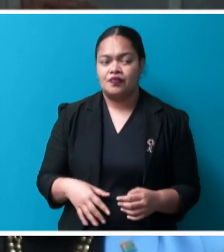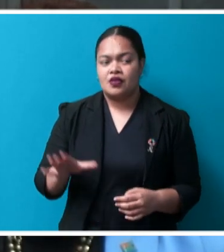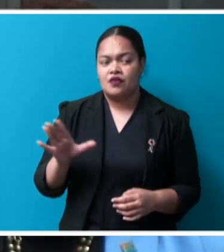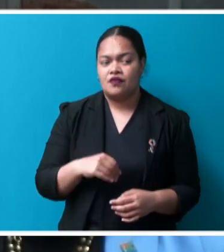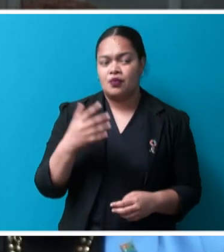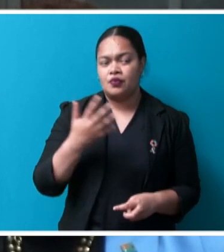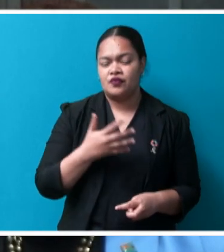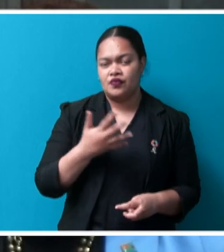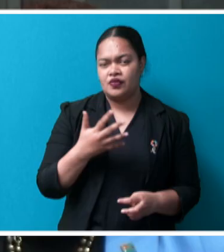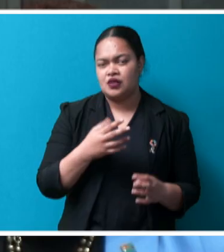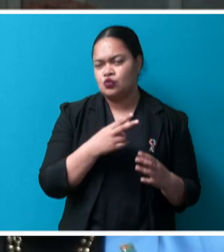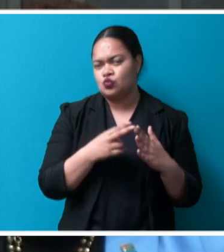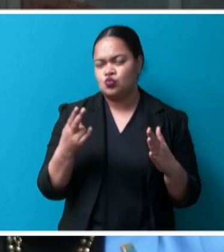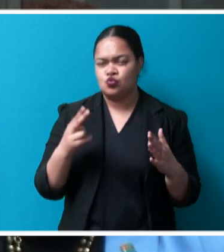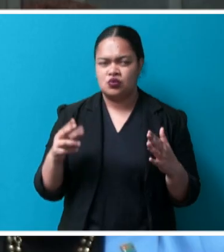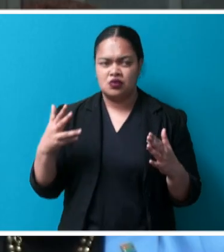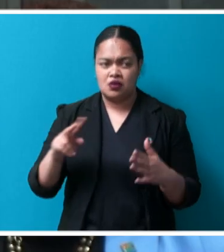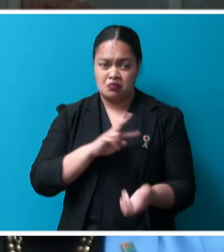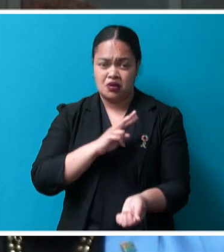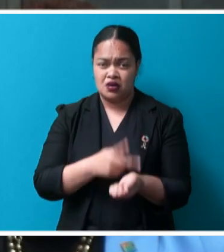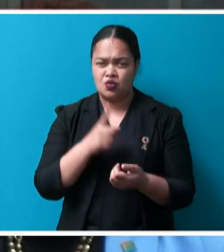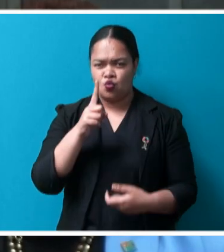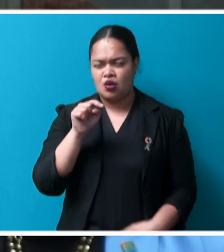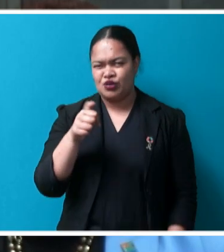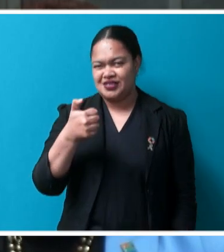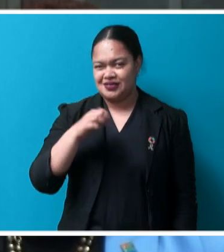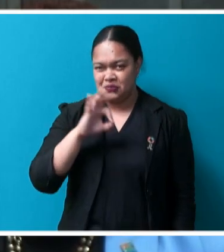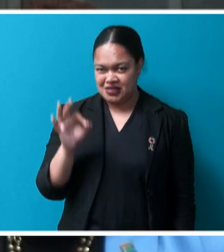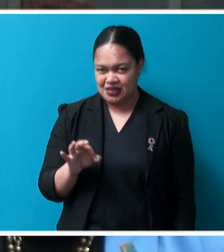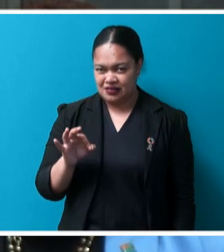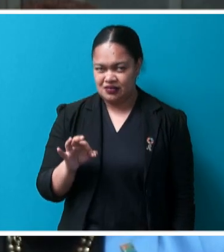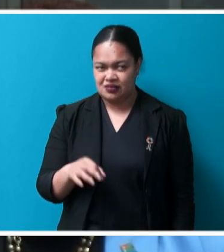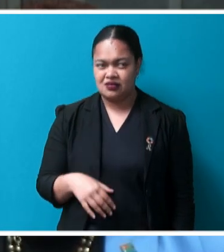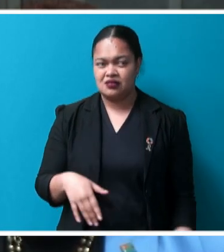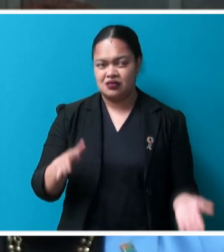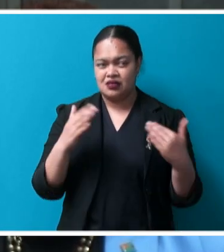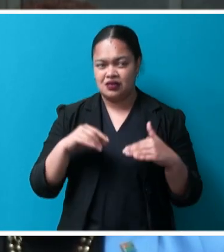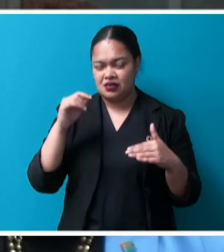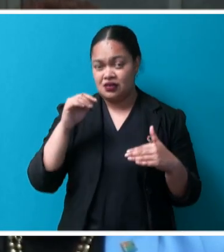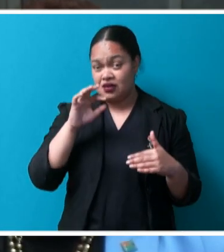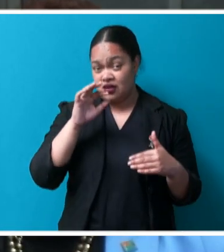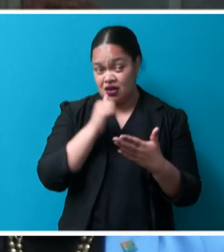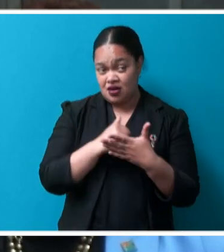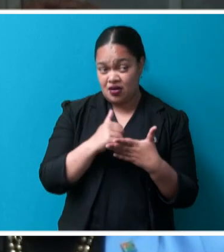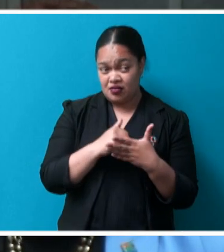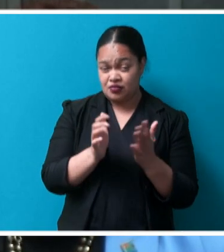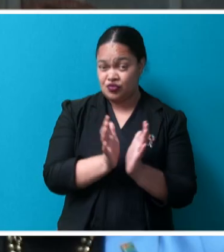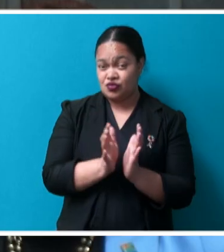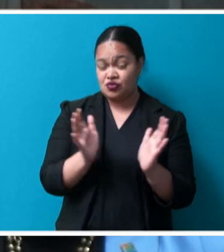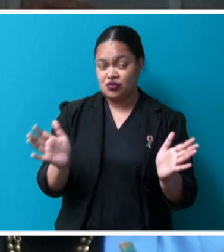to 49 years, prevalence has reached 1.6%, crossing the threshold that defines a generalized